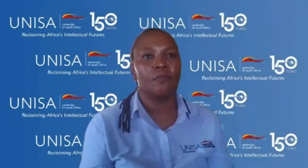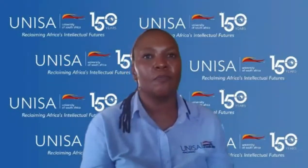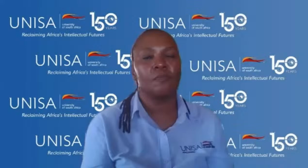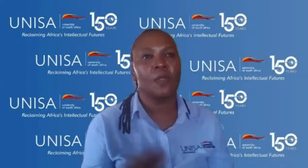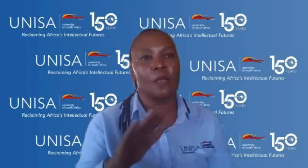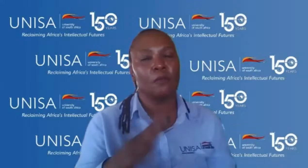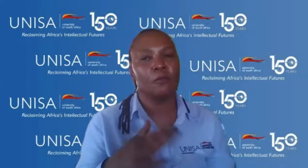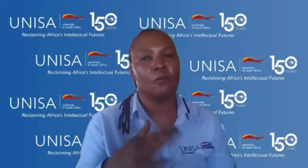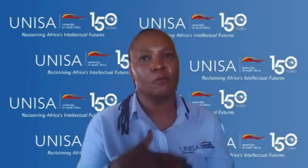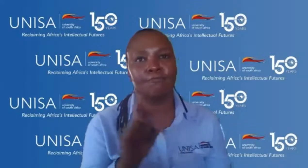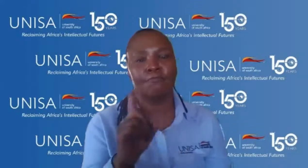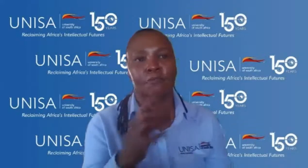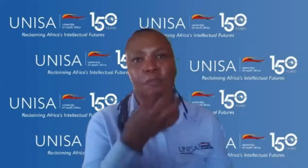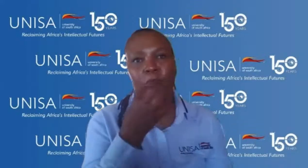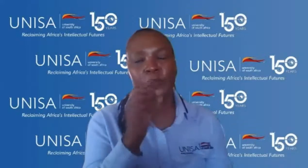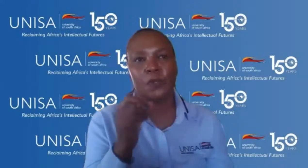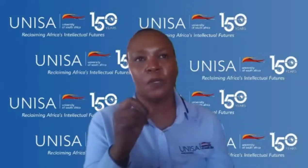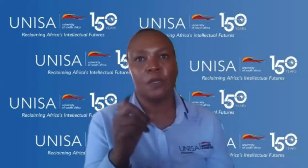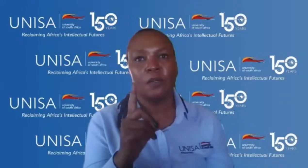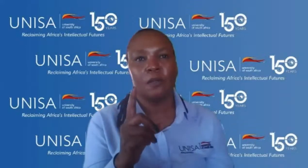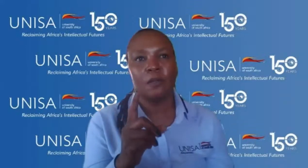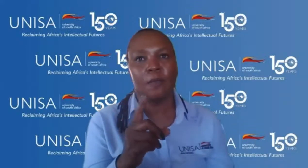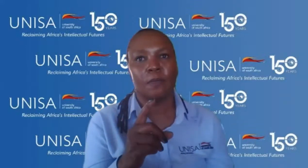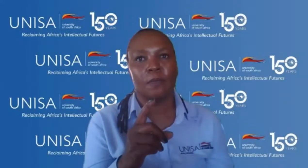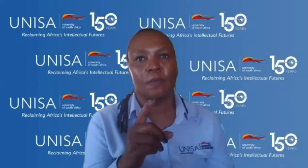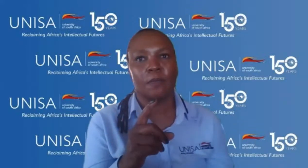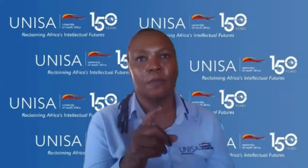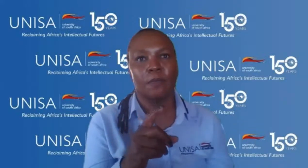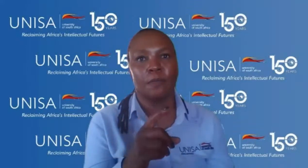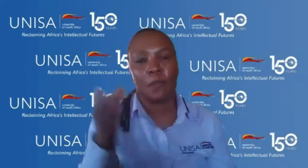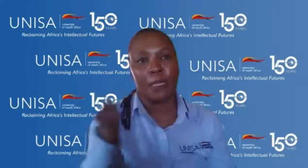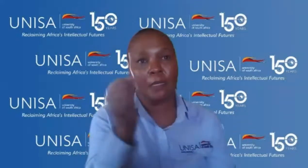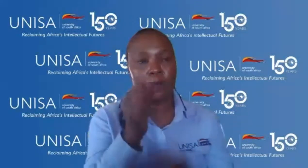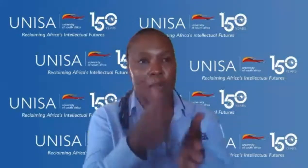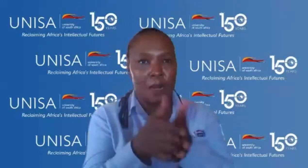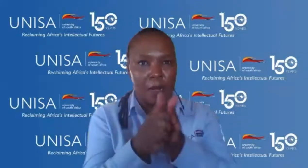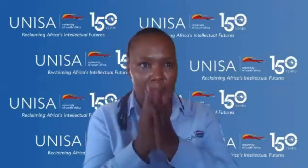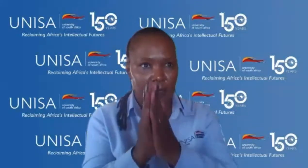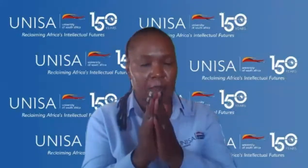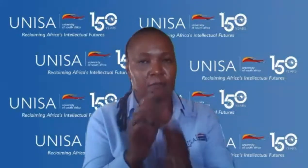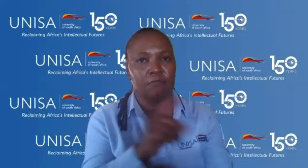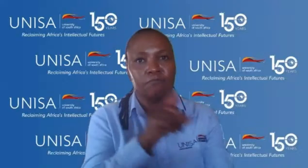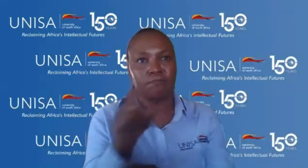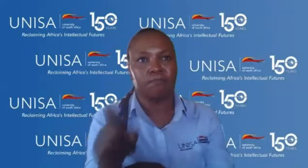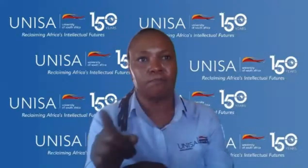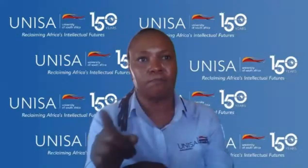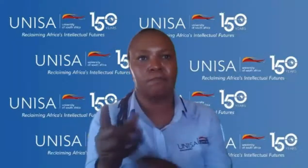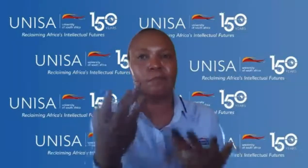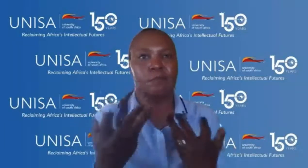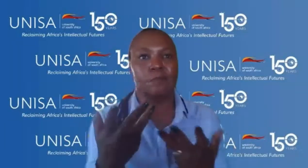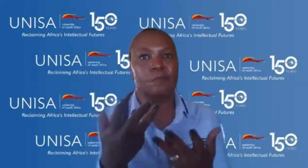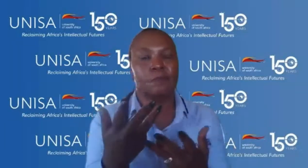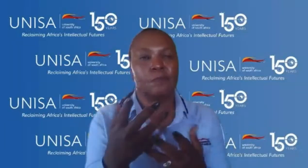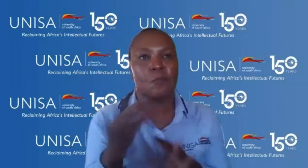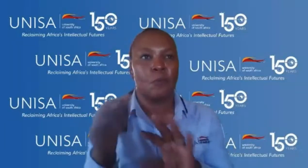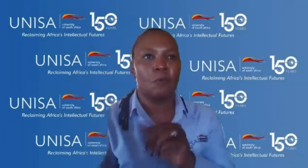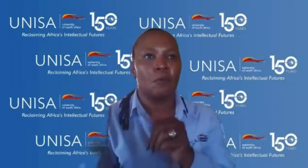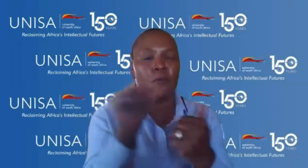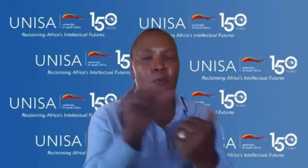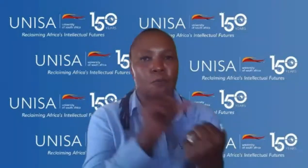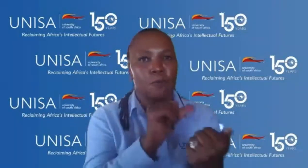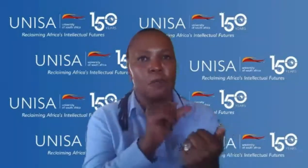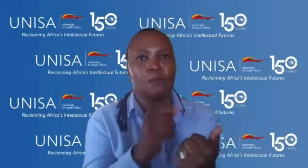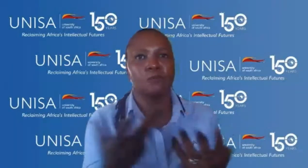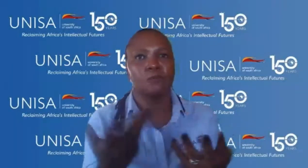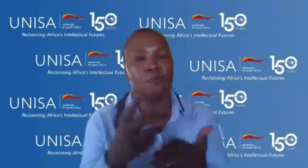to draw or ask you to go back to your notes and just